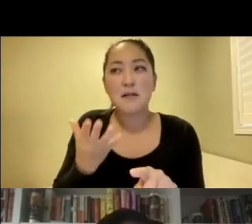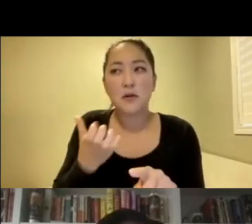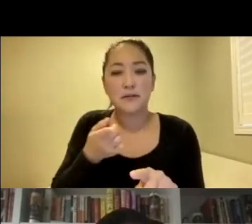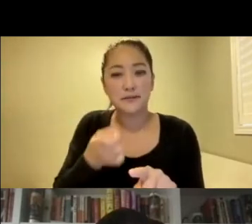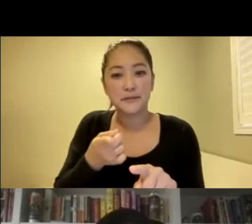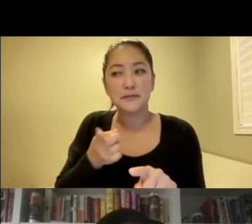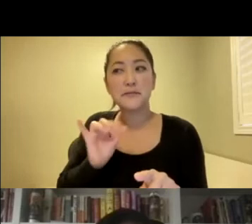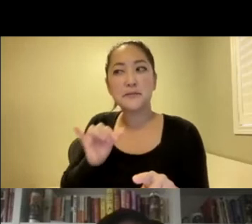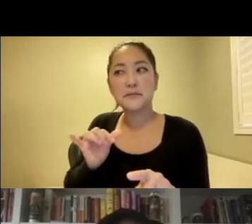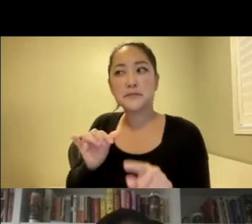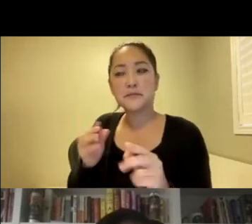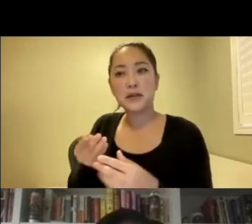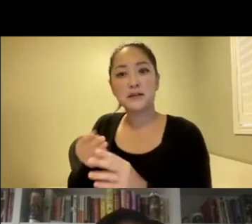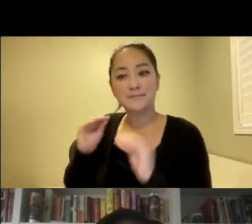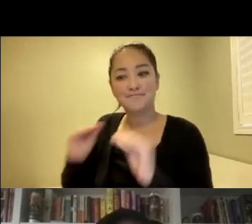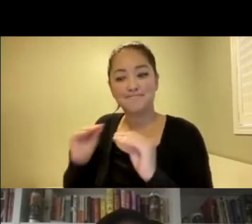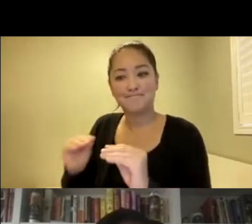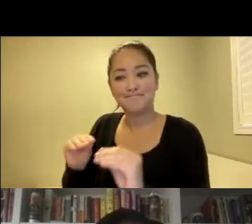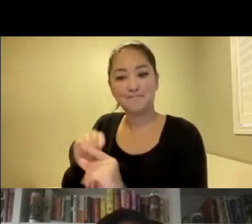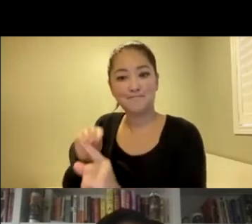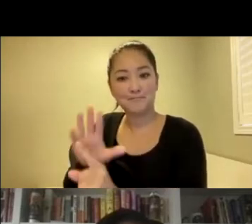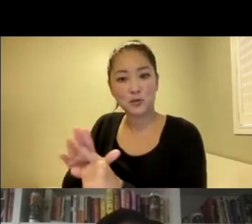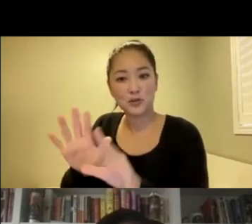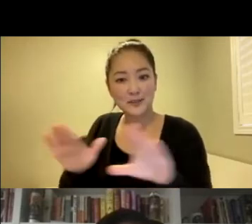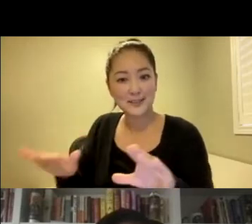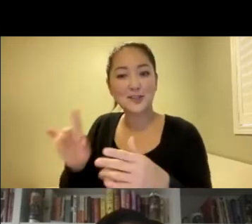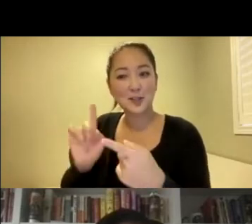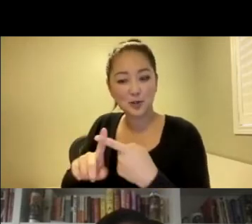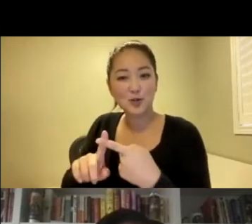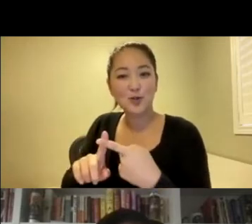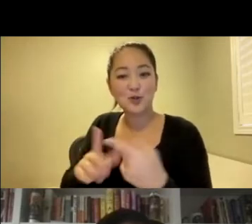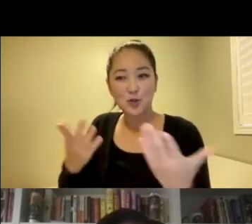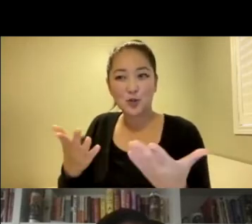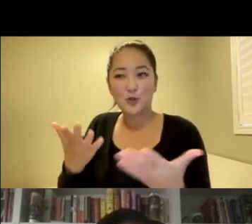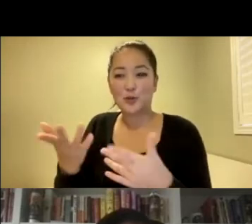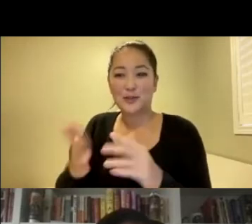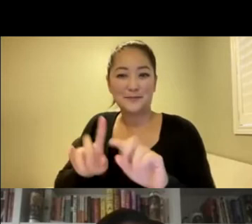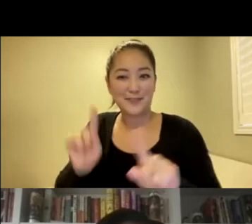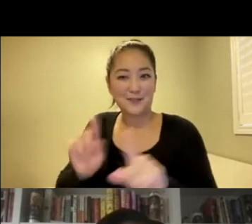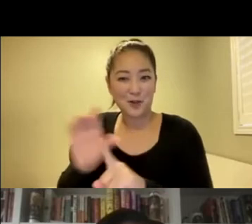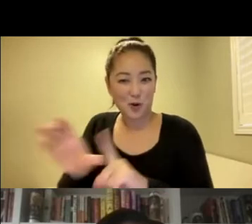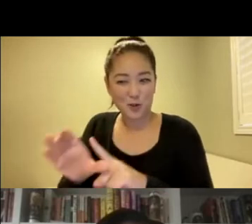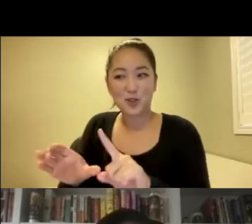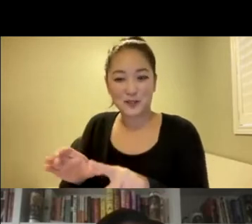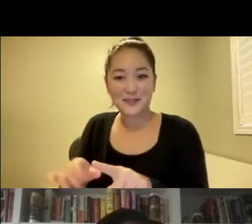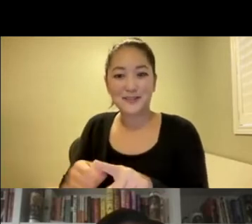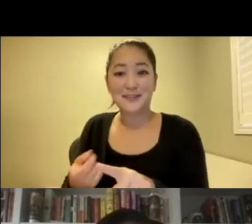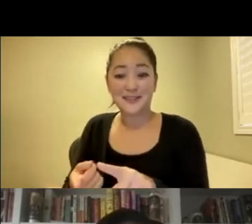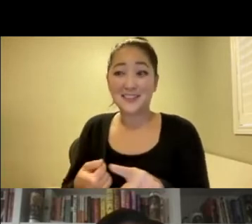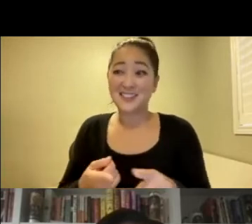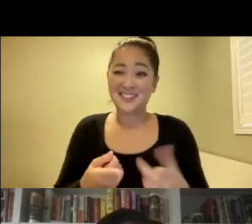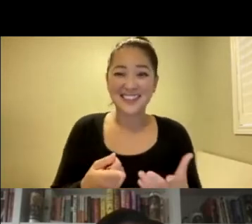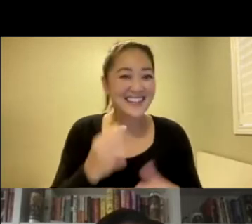teaching kids about culture through entertainment. Very similar to what my co-panelists were saying, out of need of wanting to see yourself